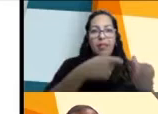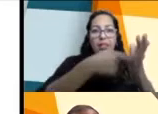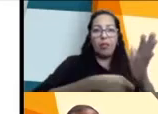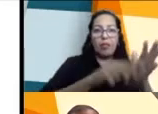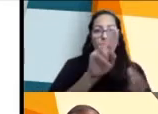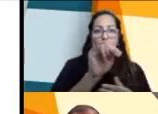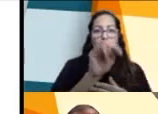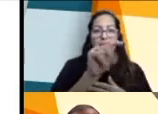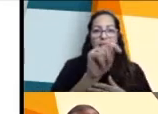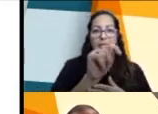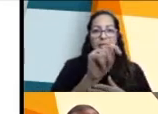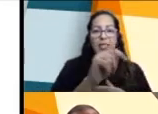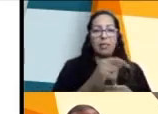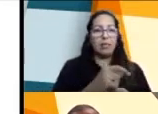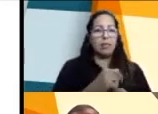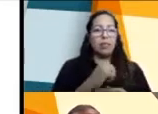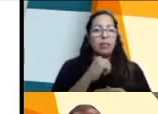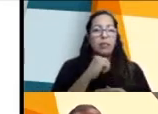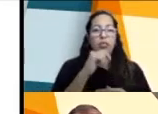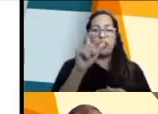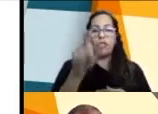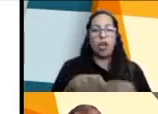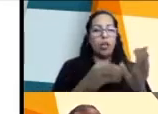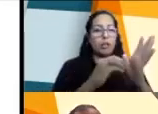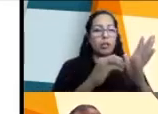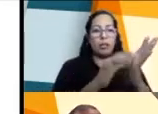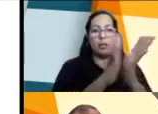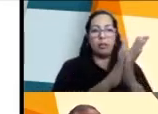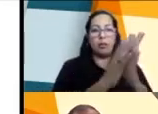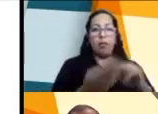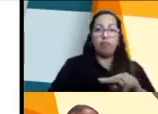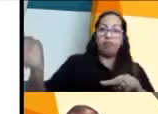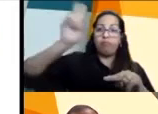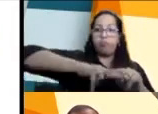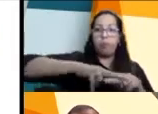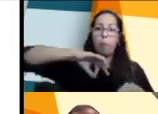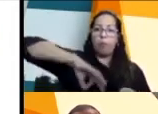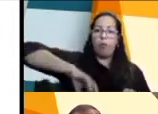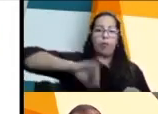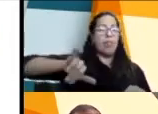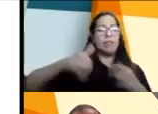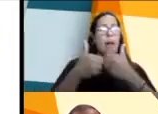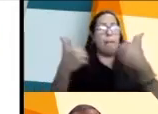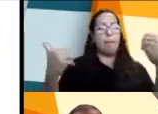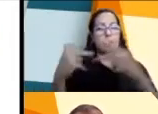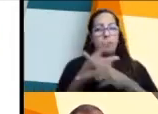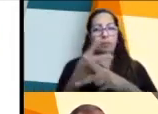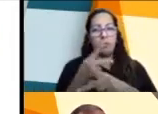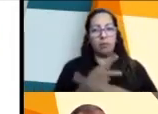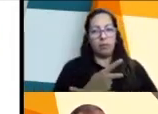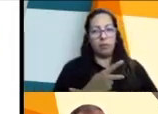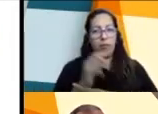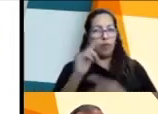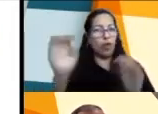shall not include overhead or profit. That is going to be a separate calculation, again, for